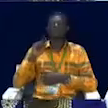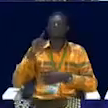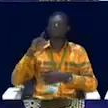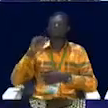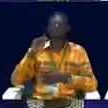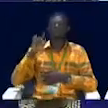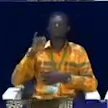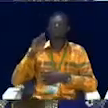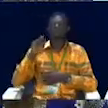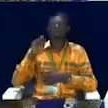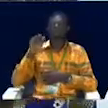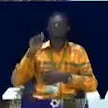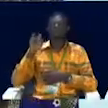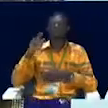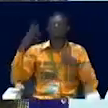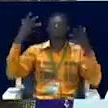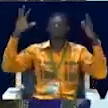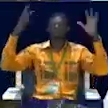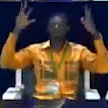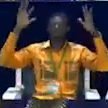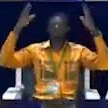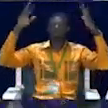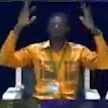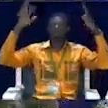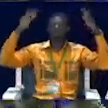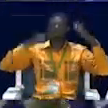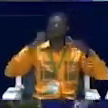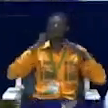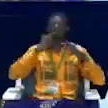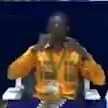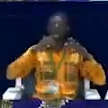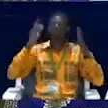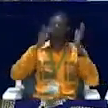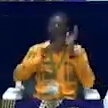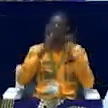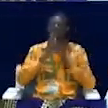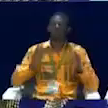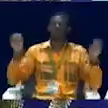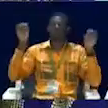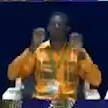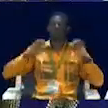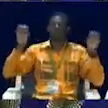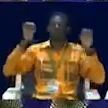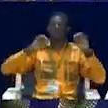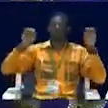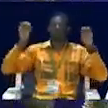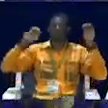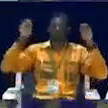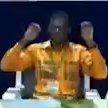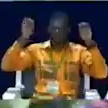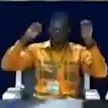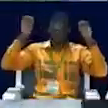Adeboye, Shinyambade, Udi, Jesus!